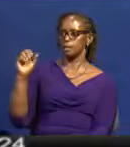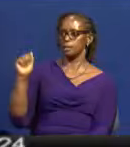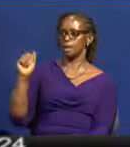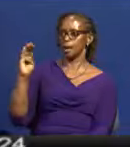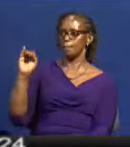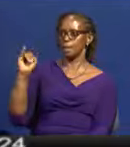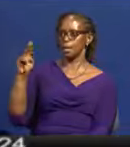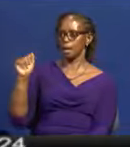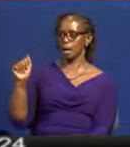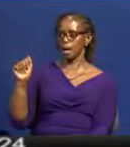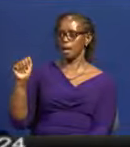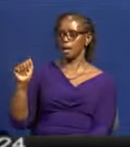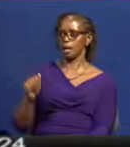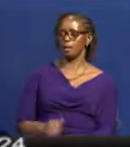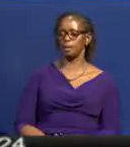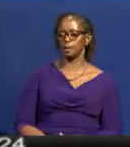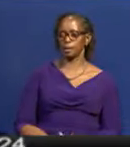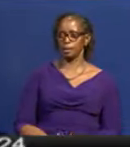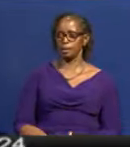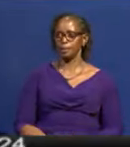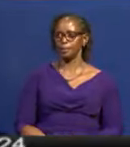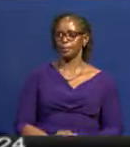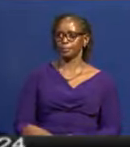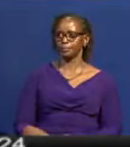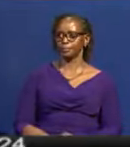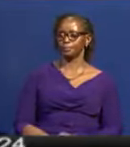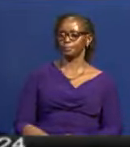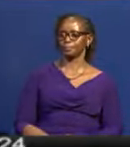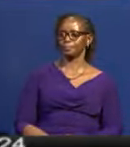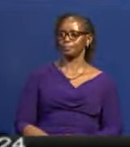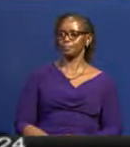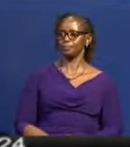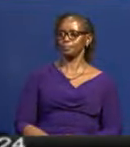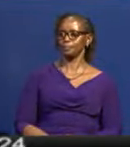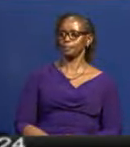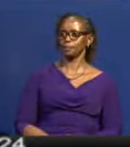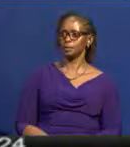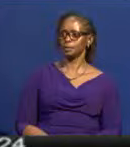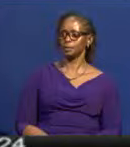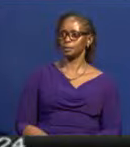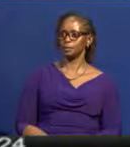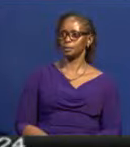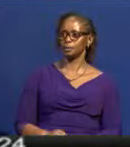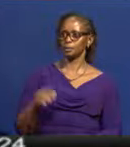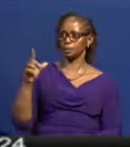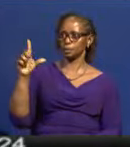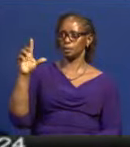leader of the Jubilee Party, Peter